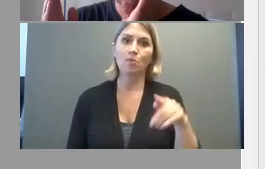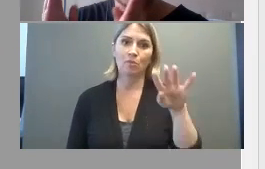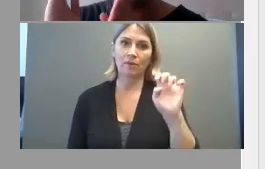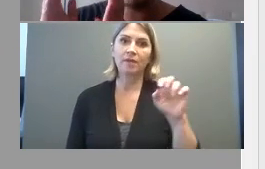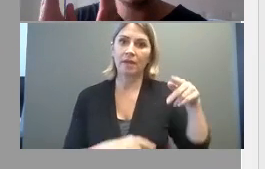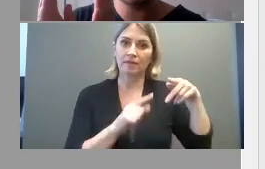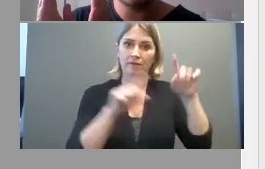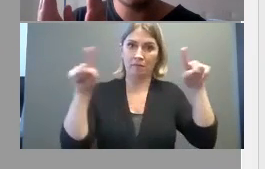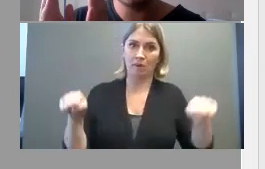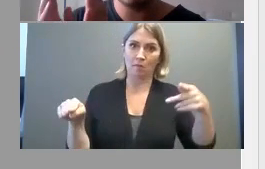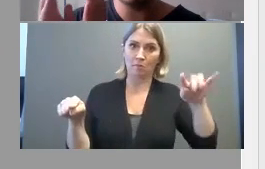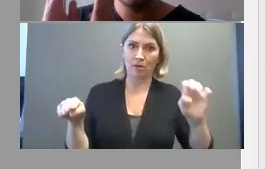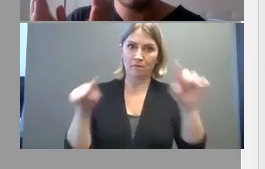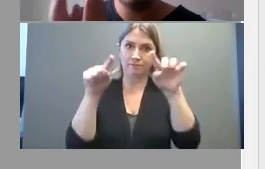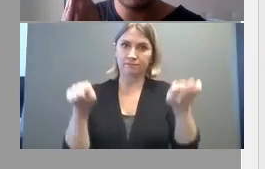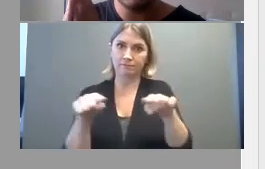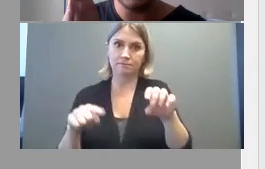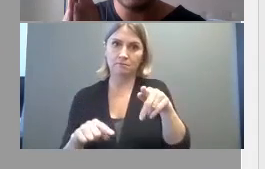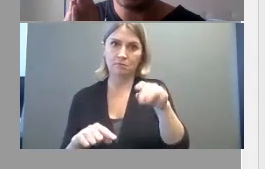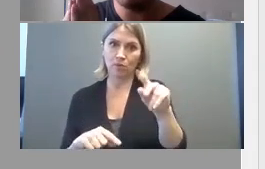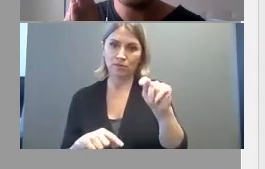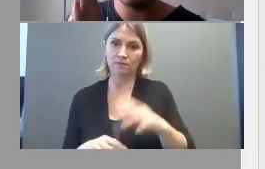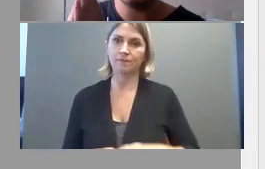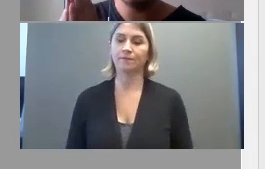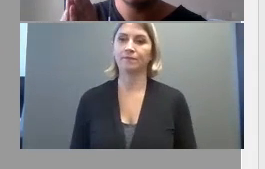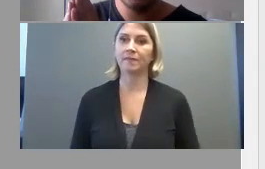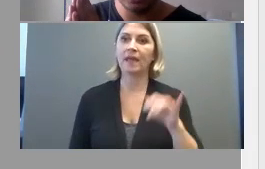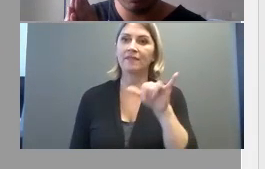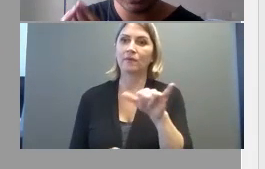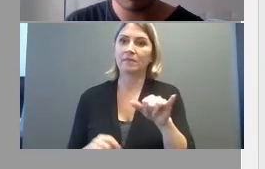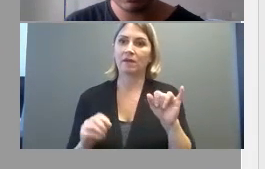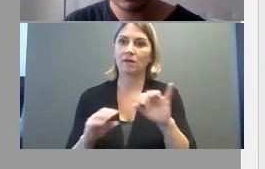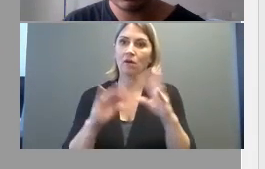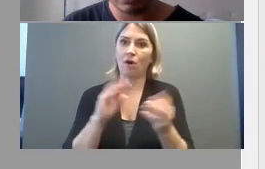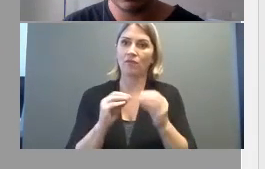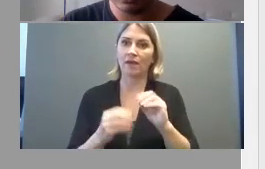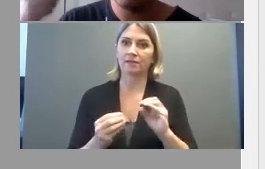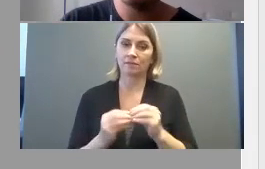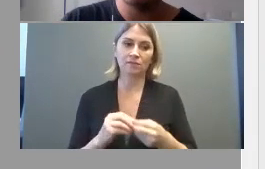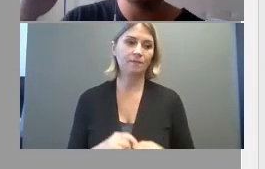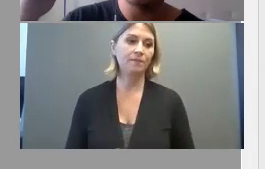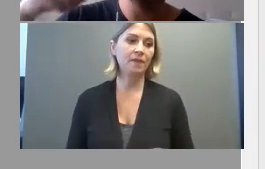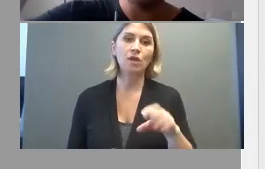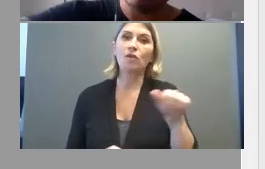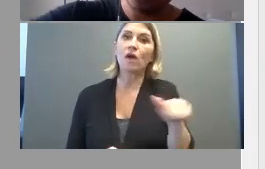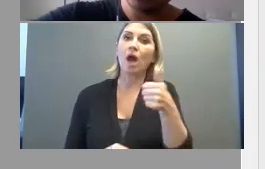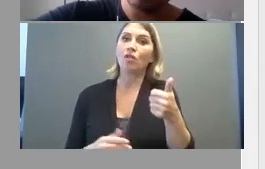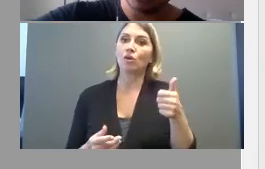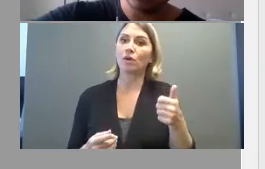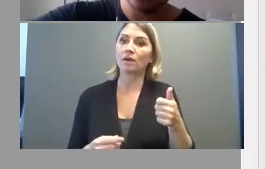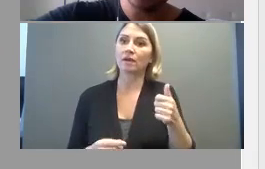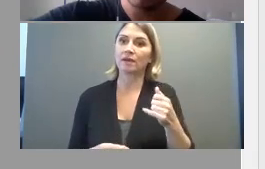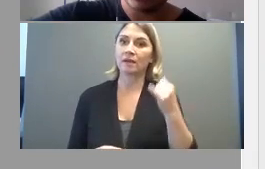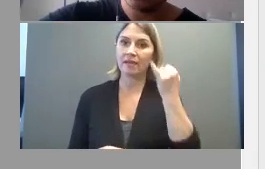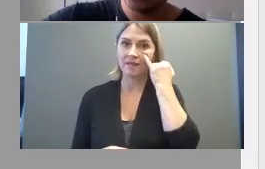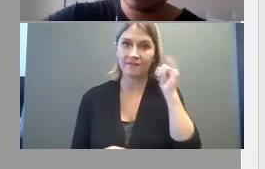the pre and post visit numbers of V would be entirely encompassed in the U numbers. Now, the other way around would be V would be the